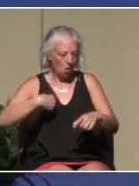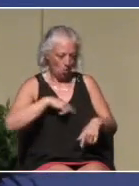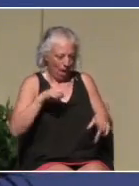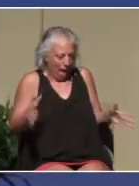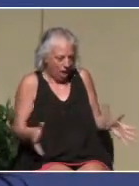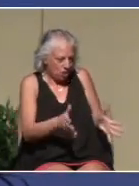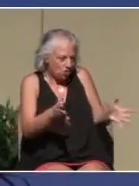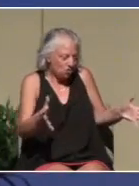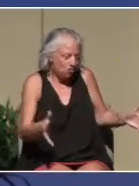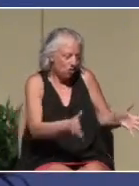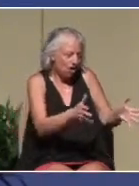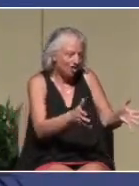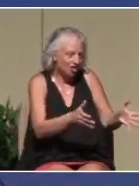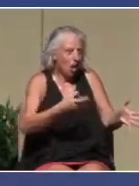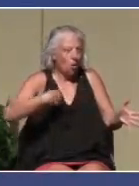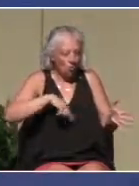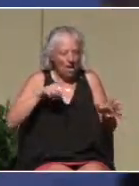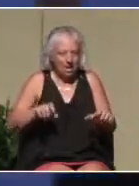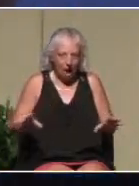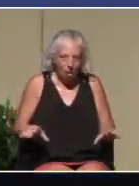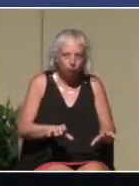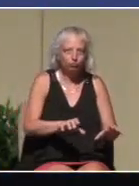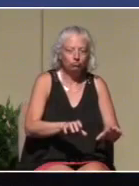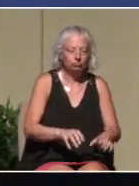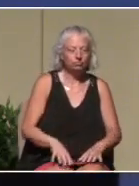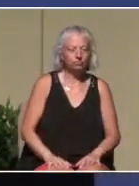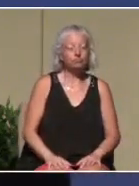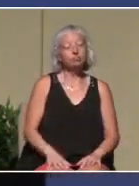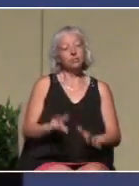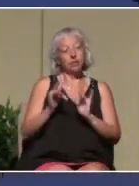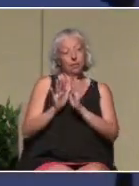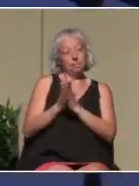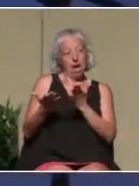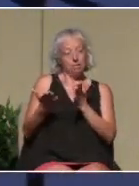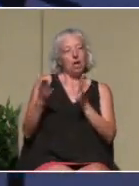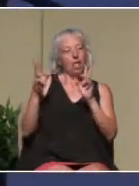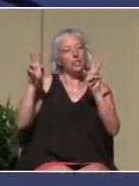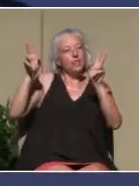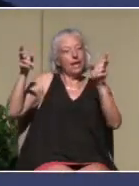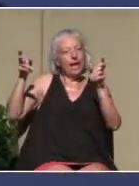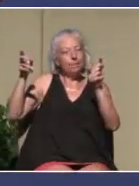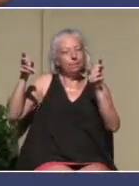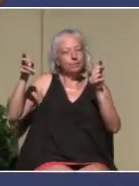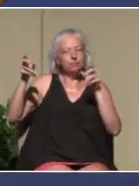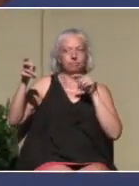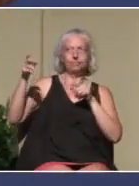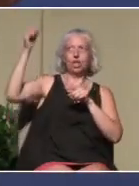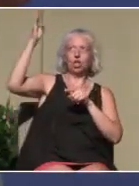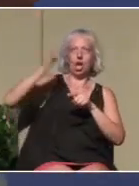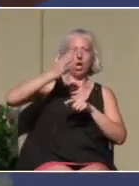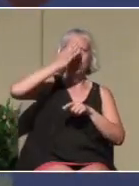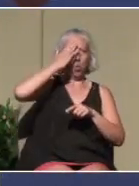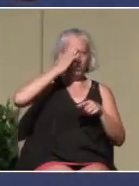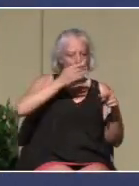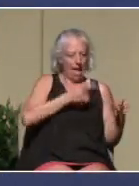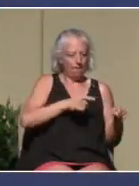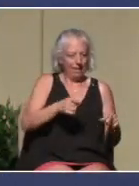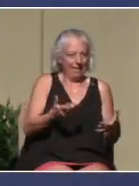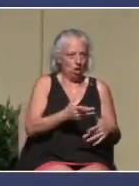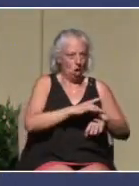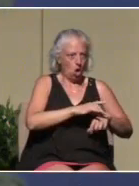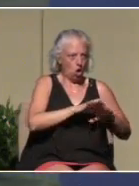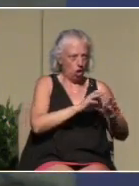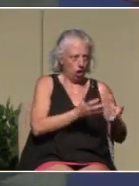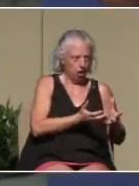concrete action. You know, there's this theme in Scripture that God hears what's going on earth. He hears the injustice.